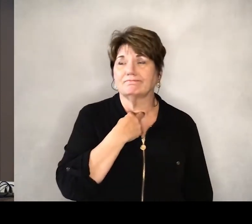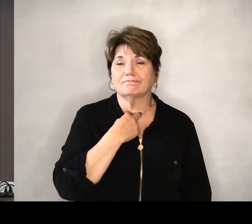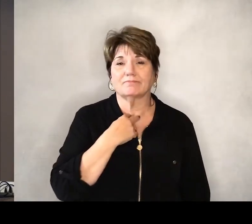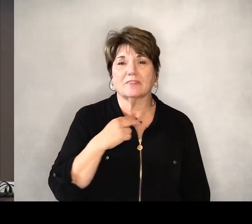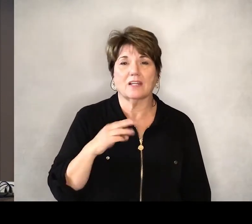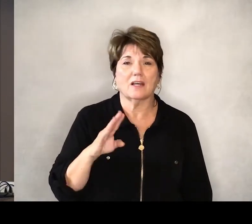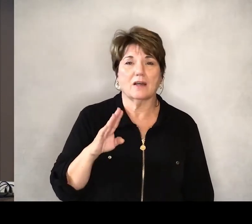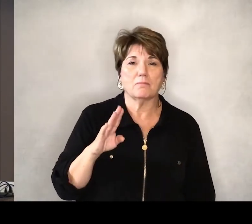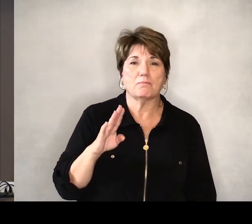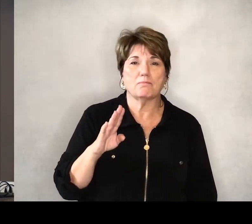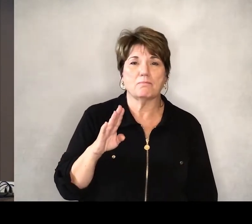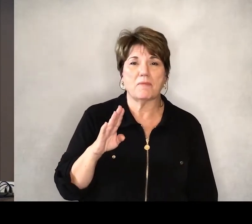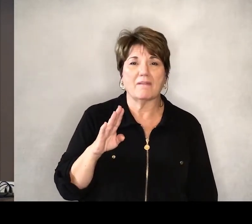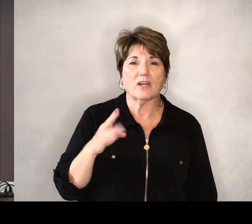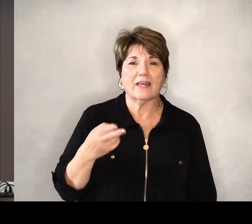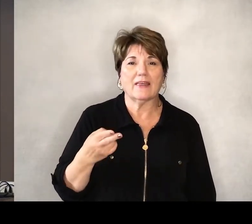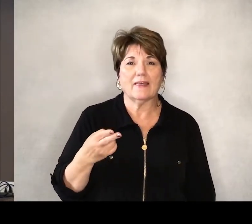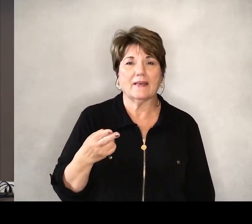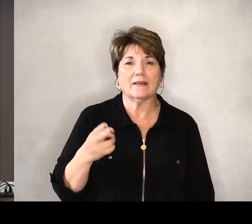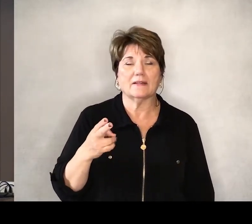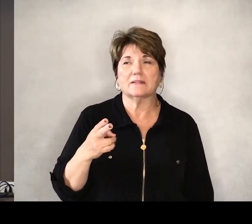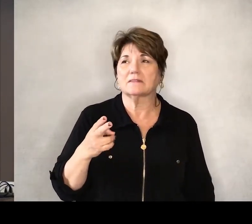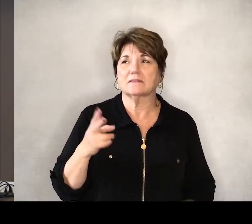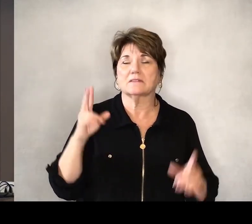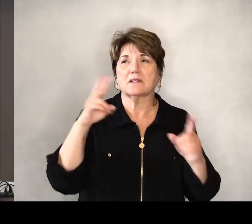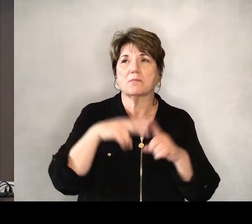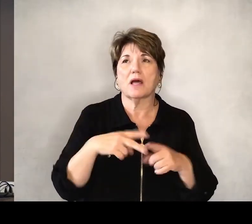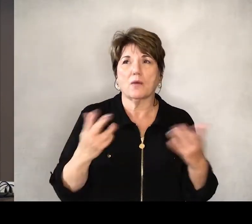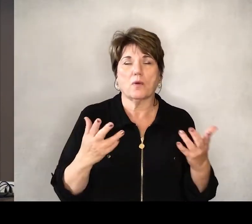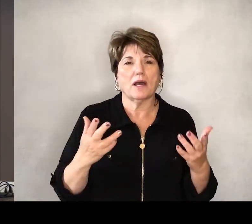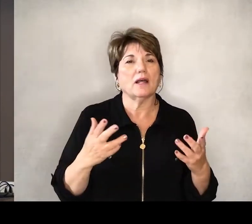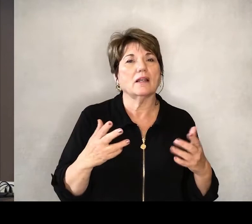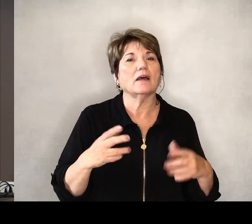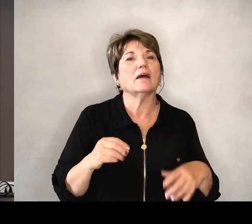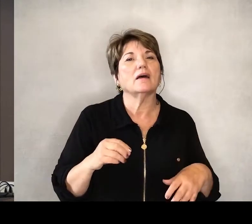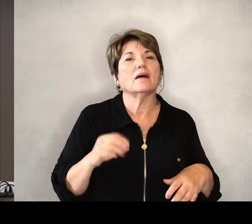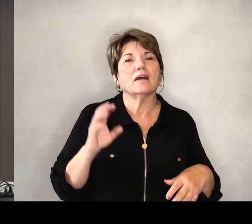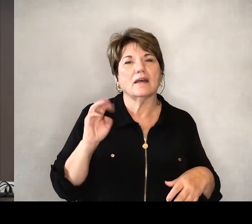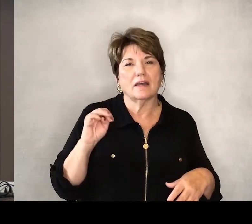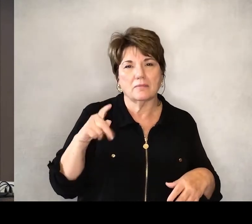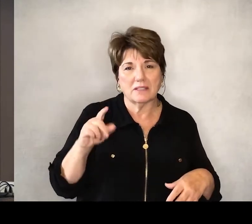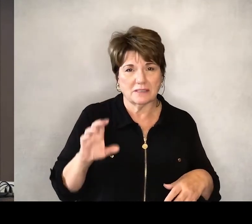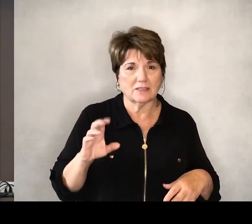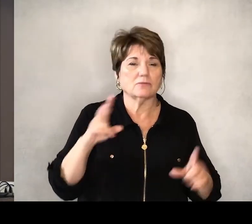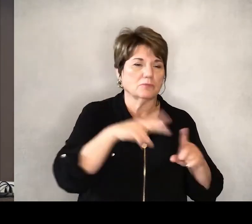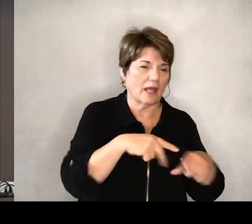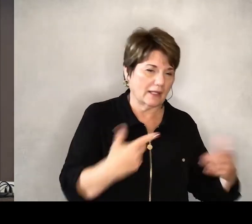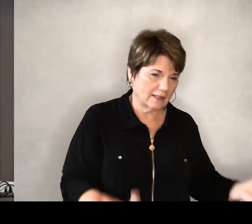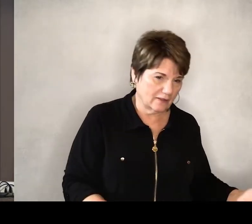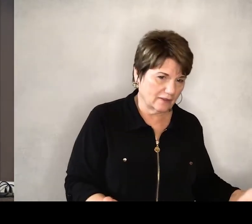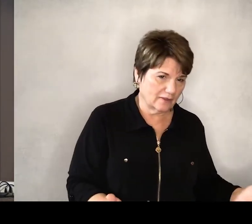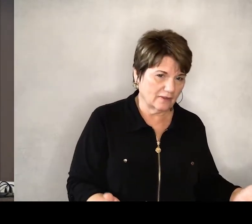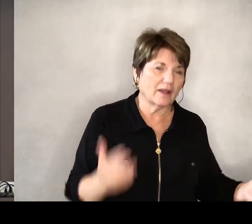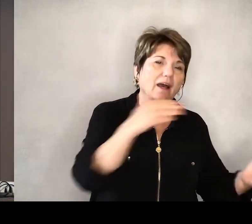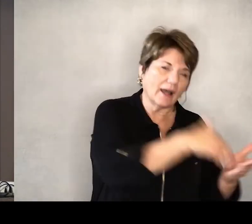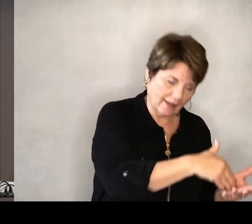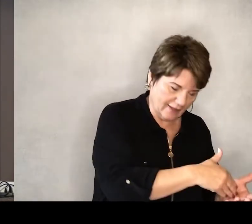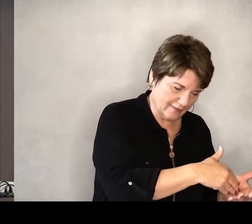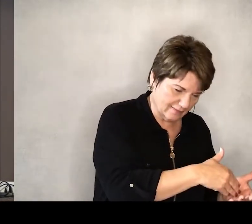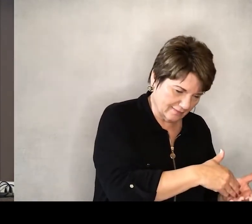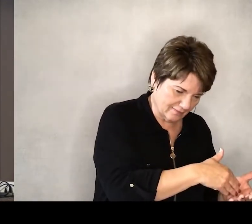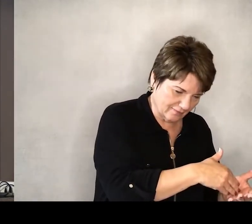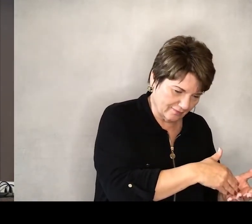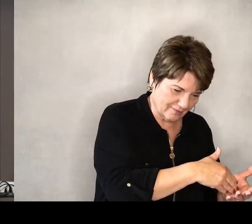Beverly Hills, trying to figure out what was next, and I applied to be the senior pastor at Moor Park Presbyterian Church again.